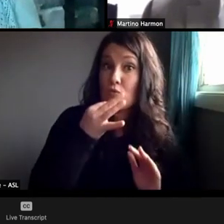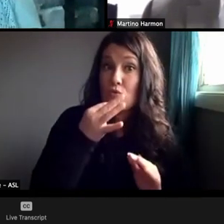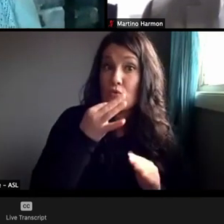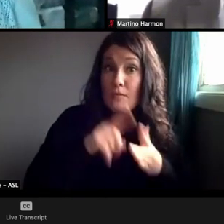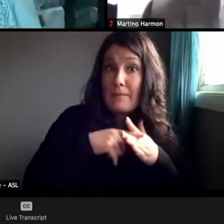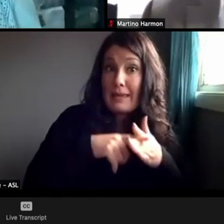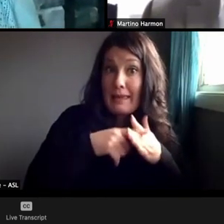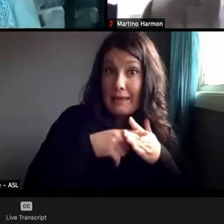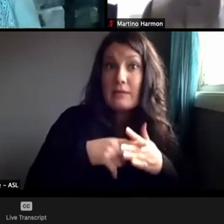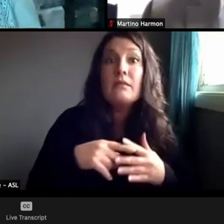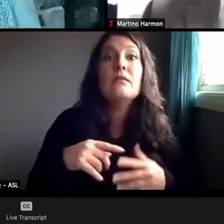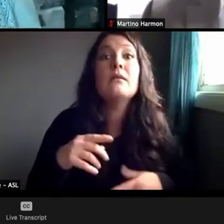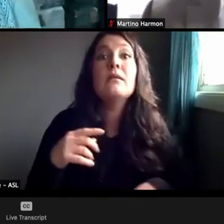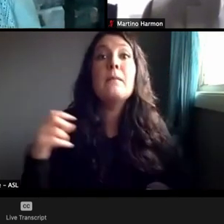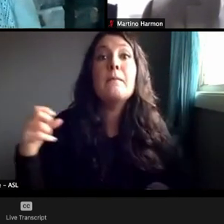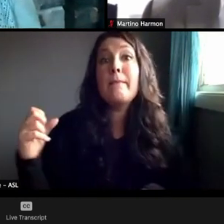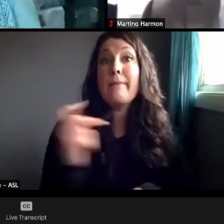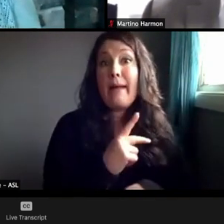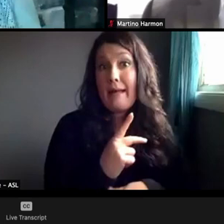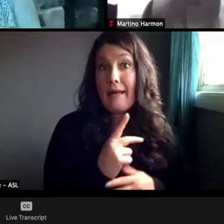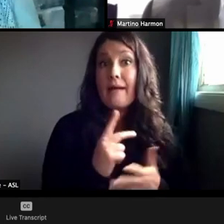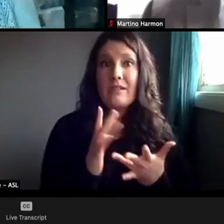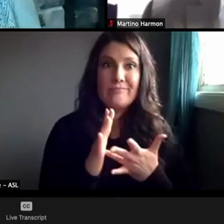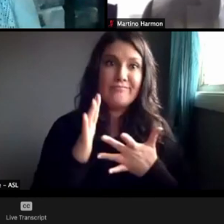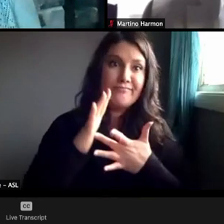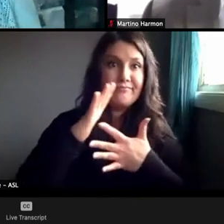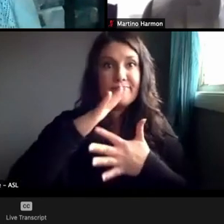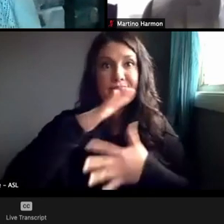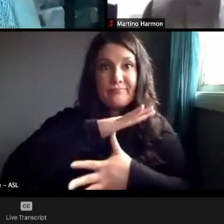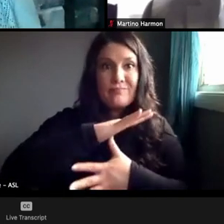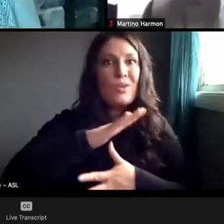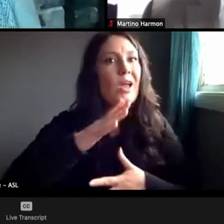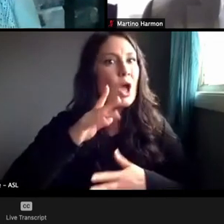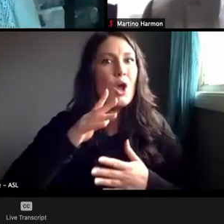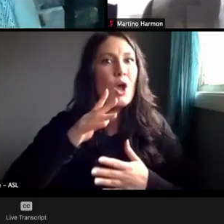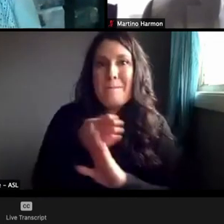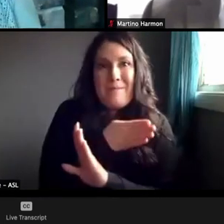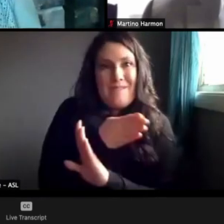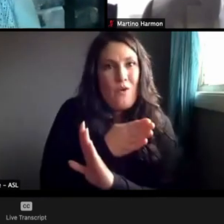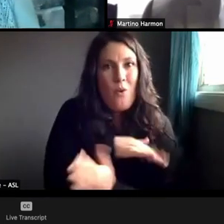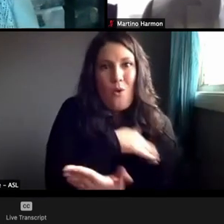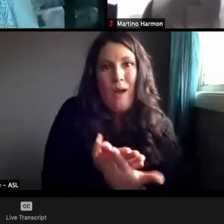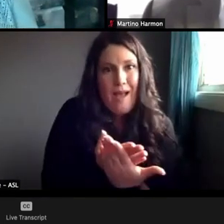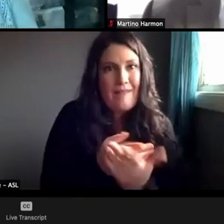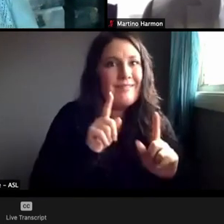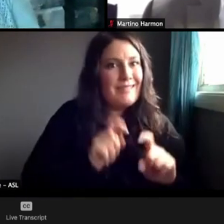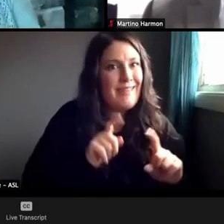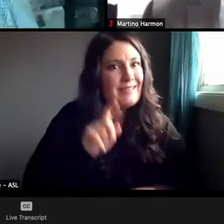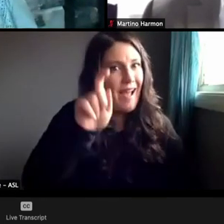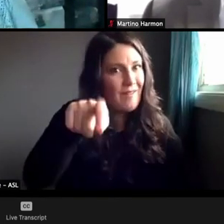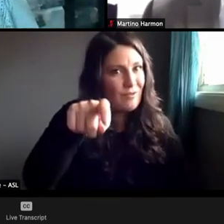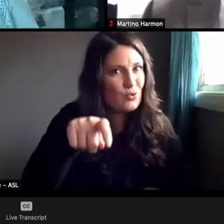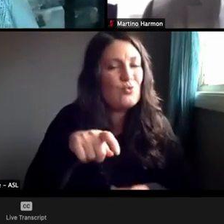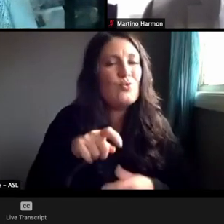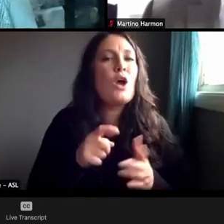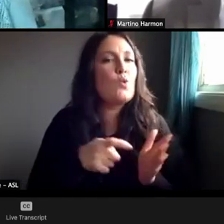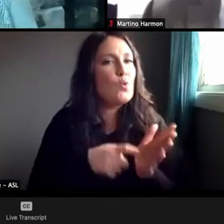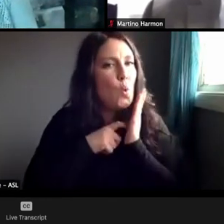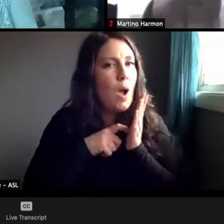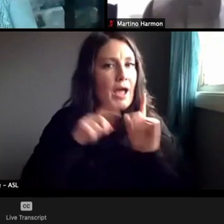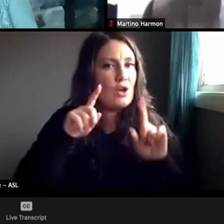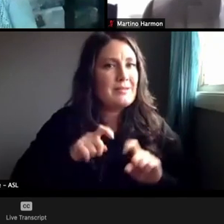undergrads returning to live in our dorms will have to take pre-arrival tests and also required testing once a week.